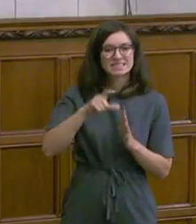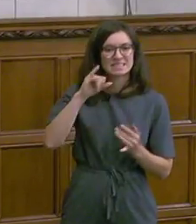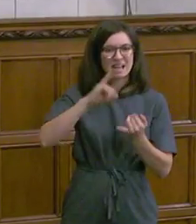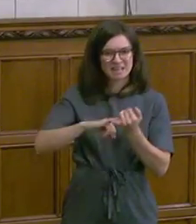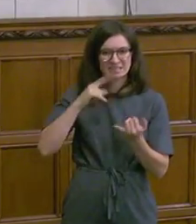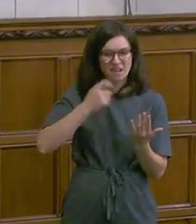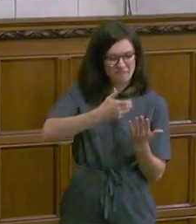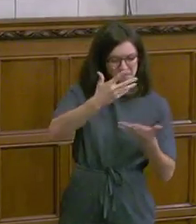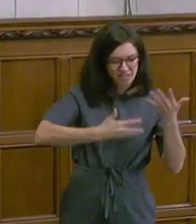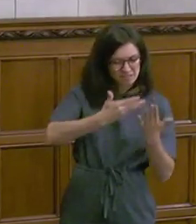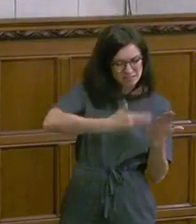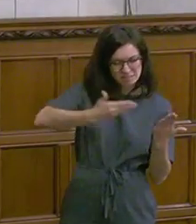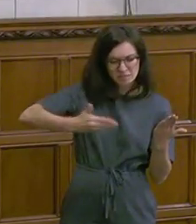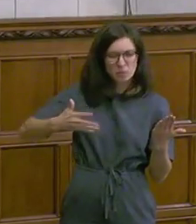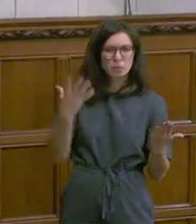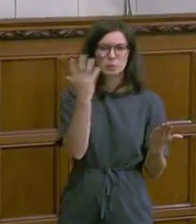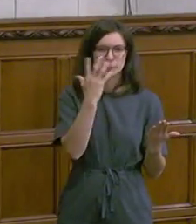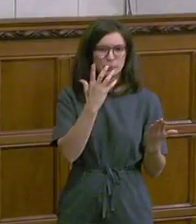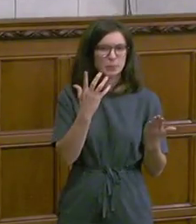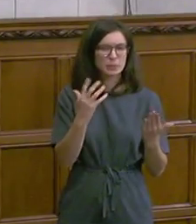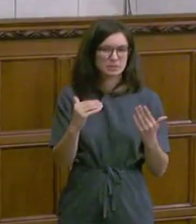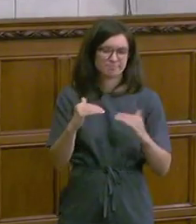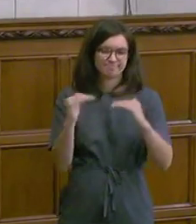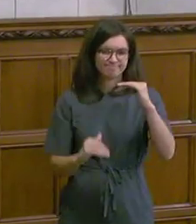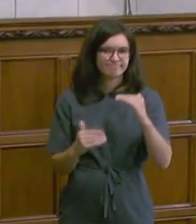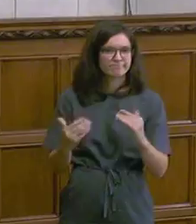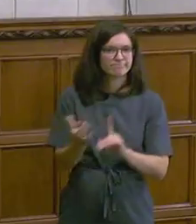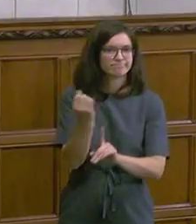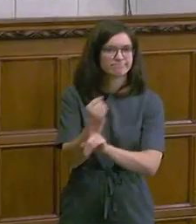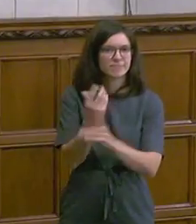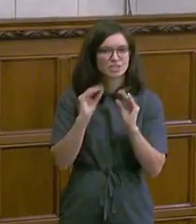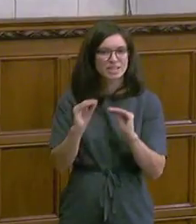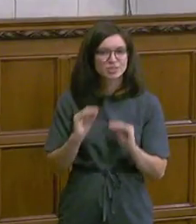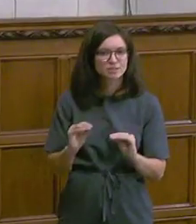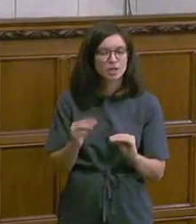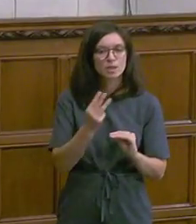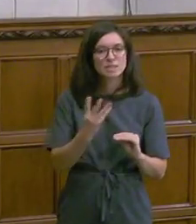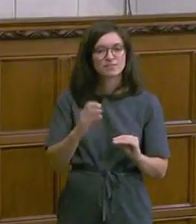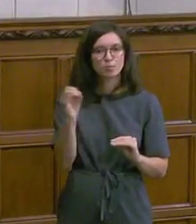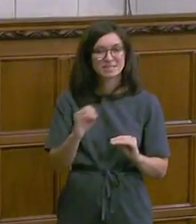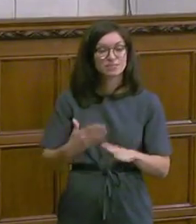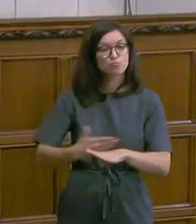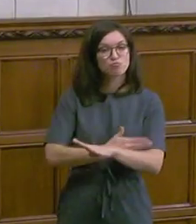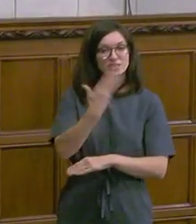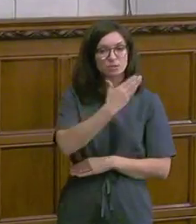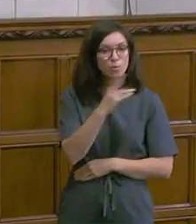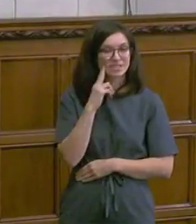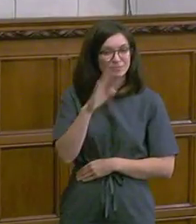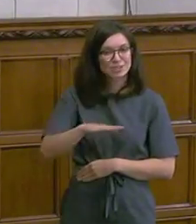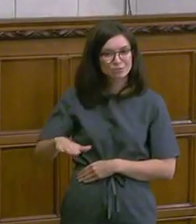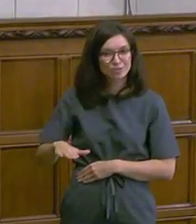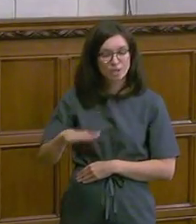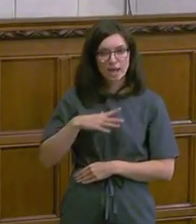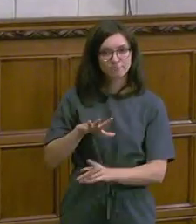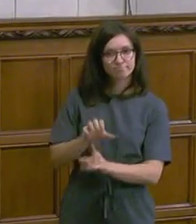educational achievement as it is. In the early years foundation stage, 34% of preschool deaf children were